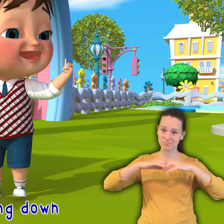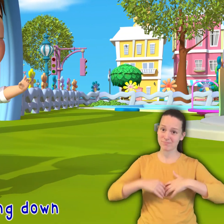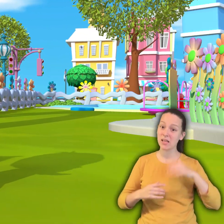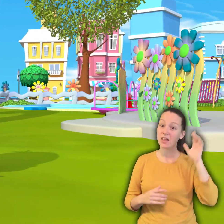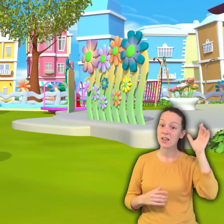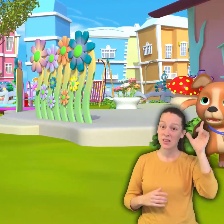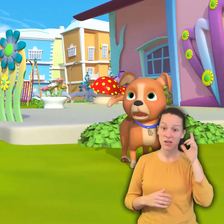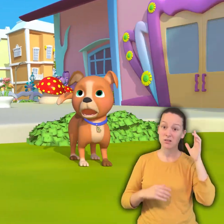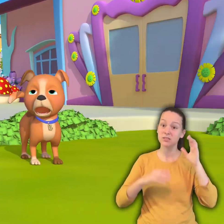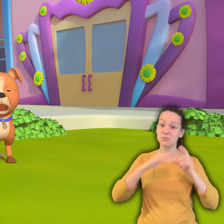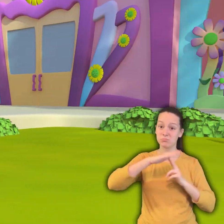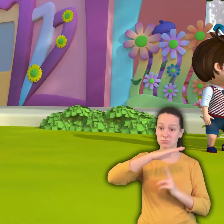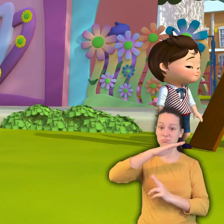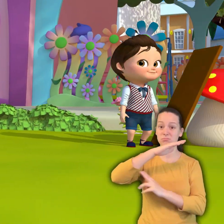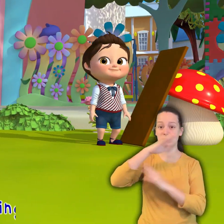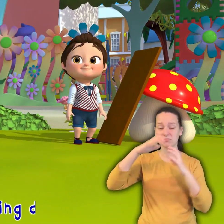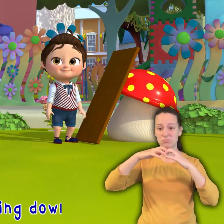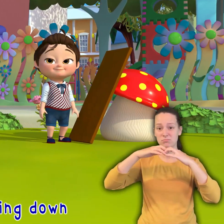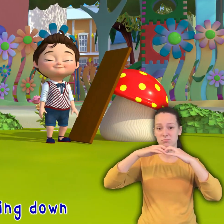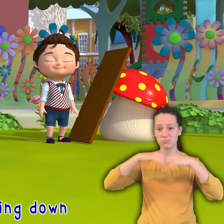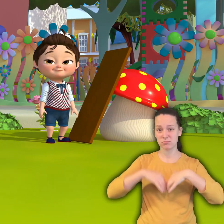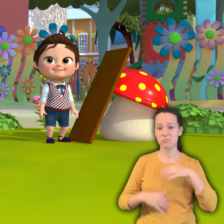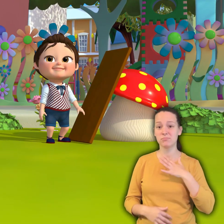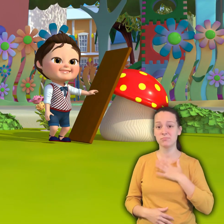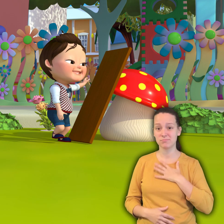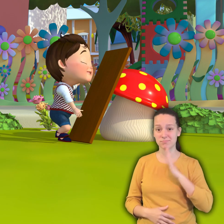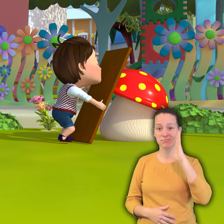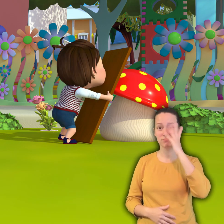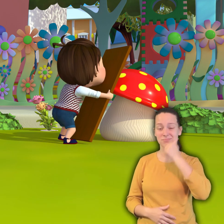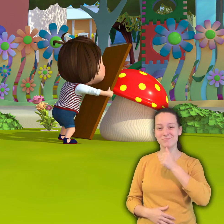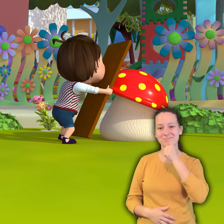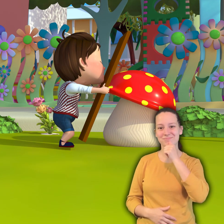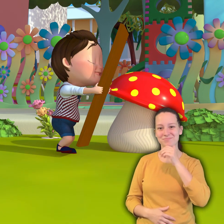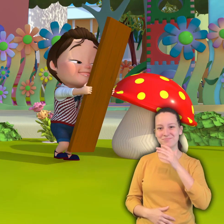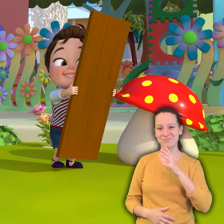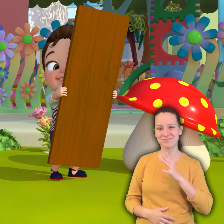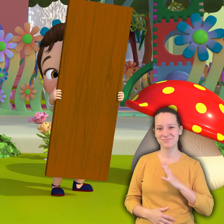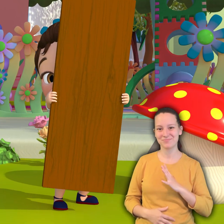falling down London bridge is falling down